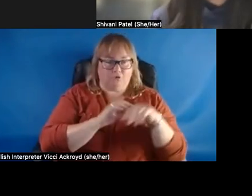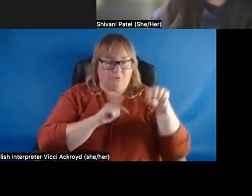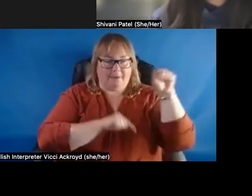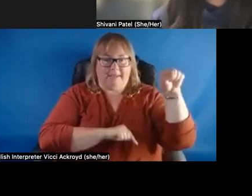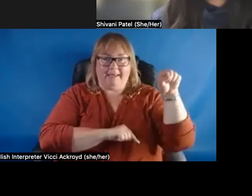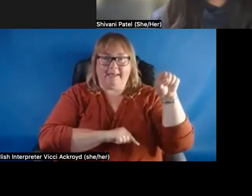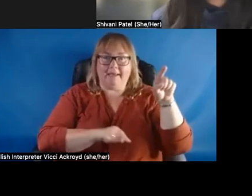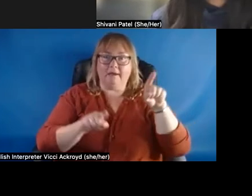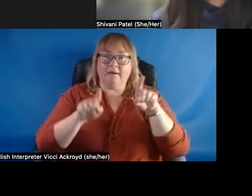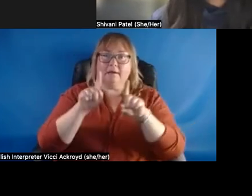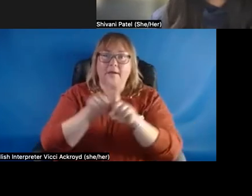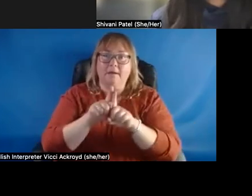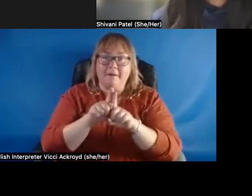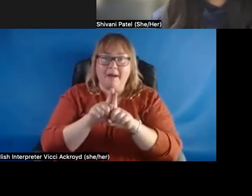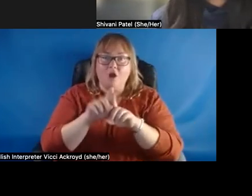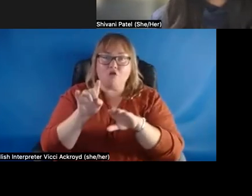get involved in intercaste